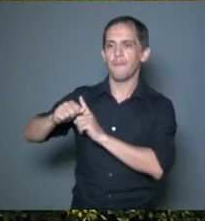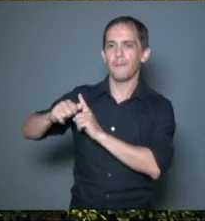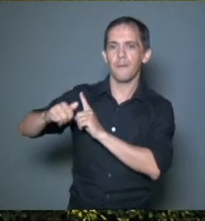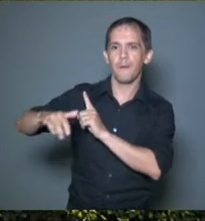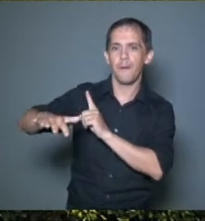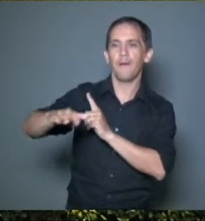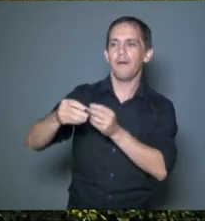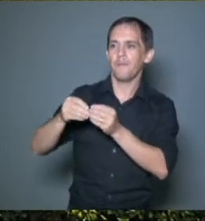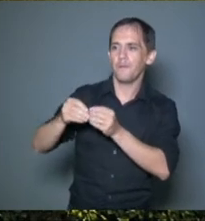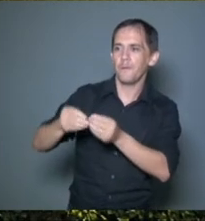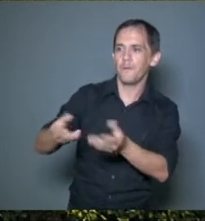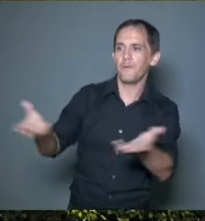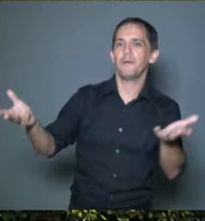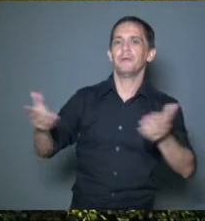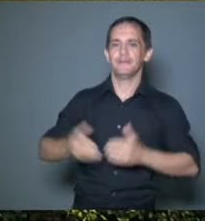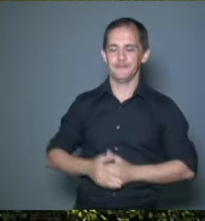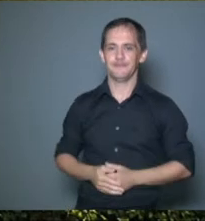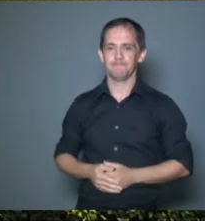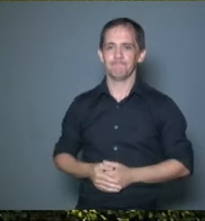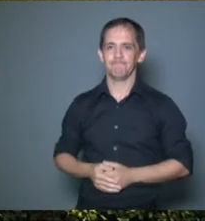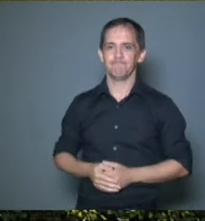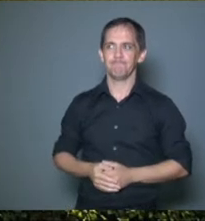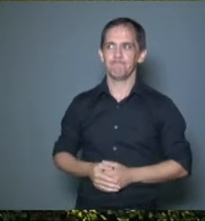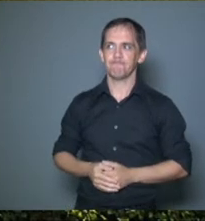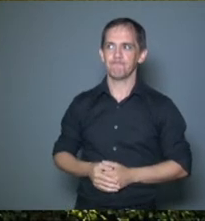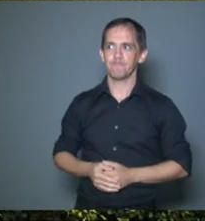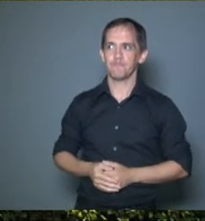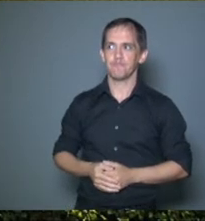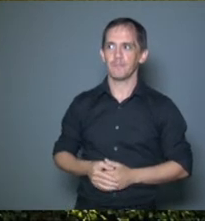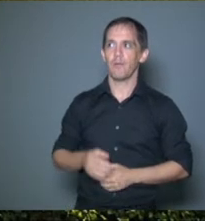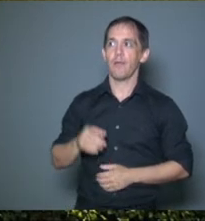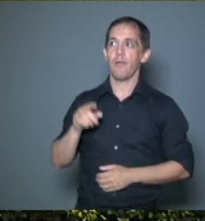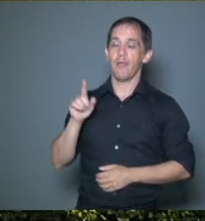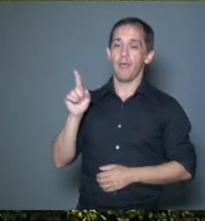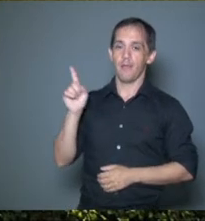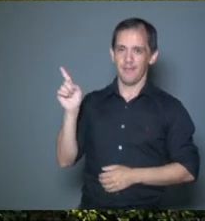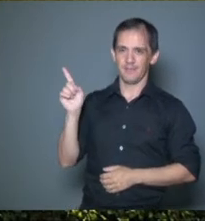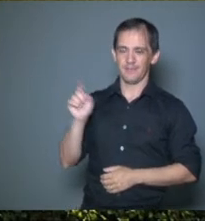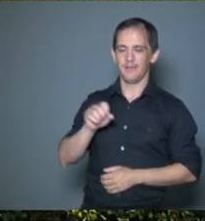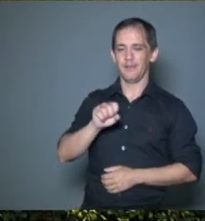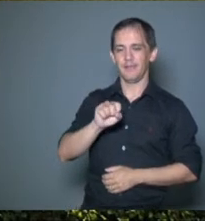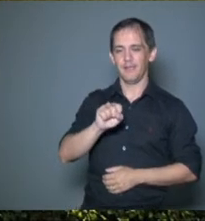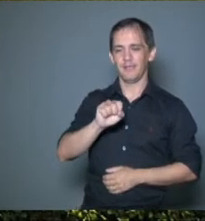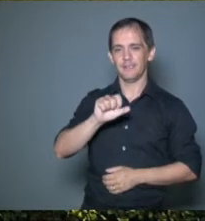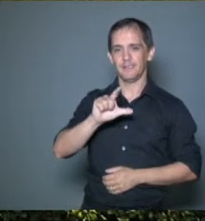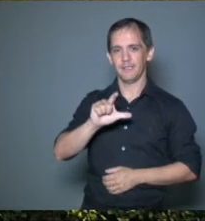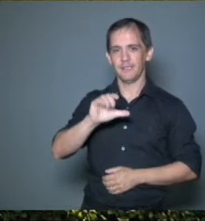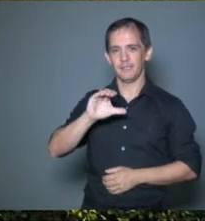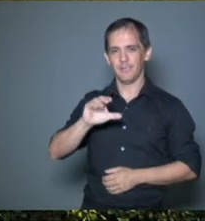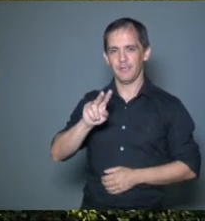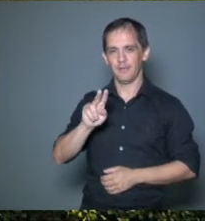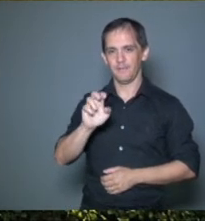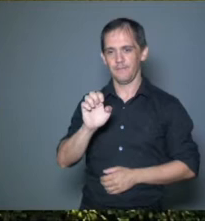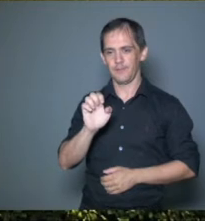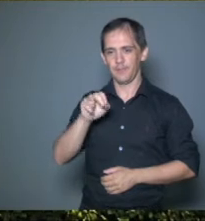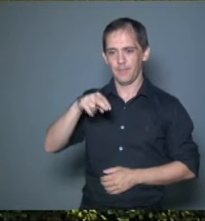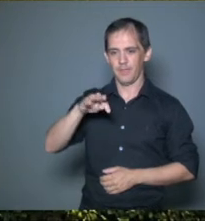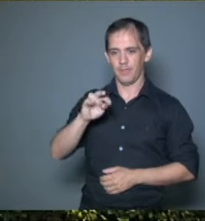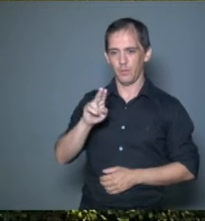And then eventually, the technology was rolled out last year. And finally, SLC Ventures was